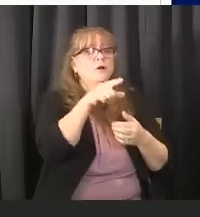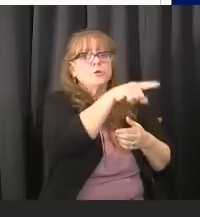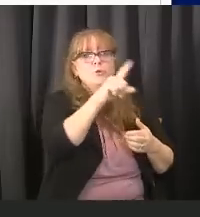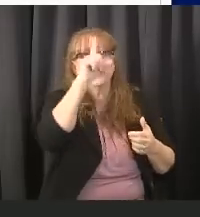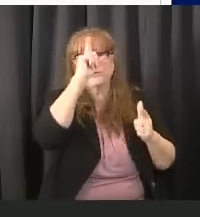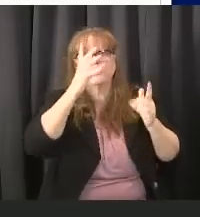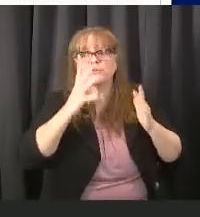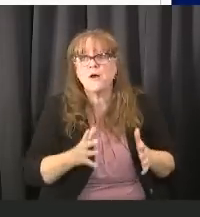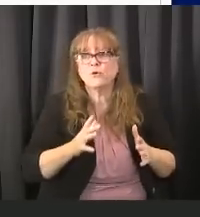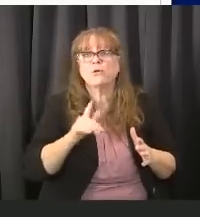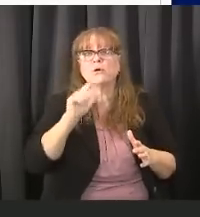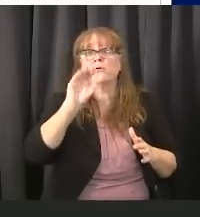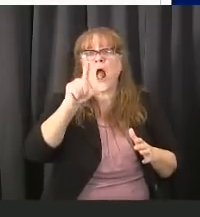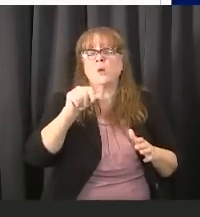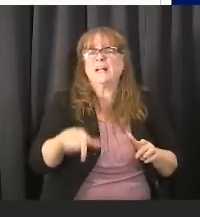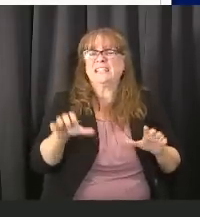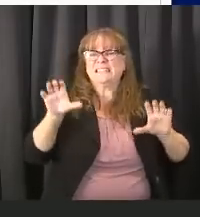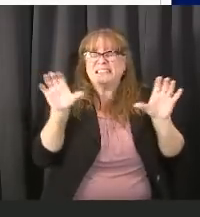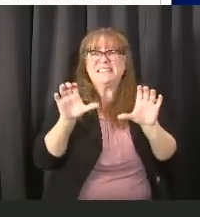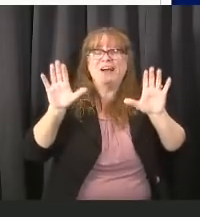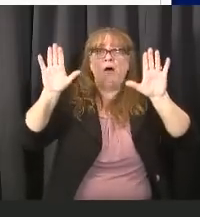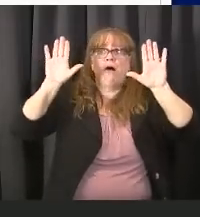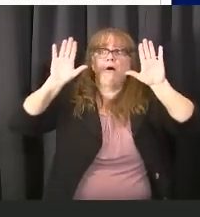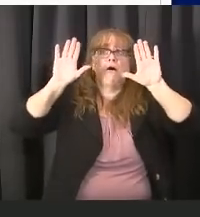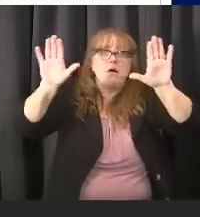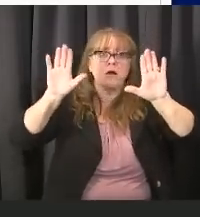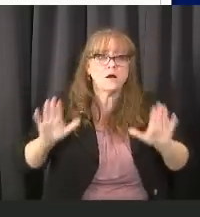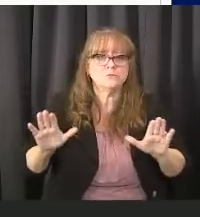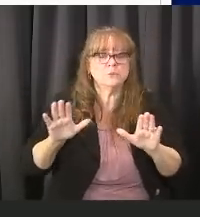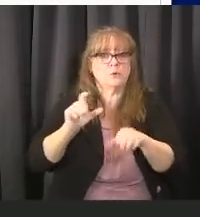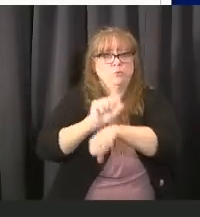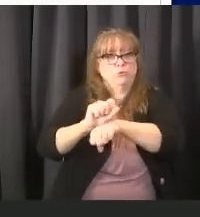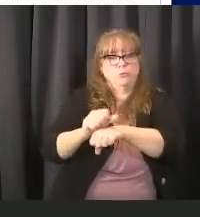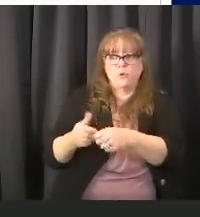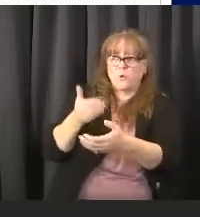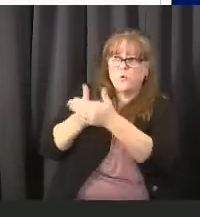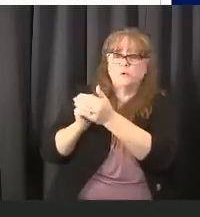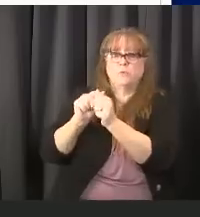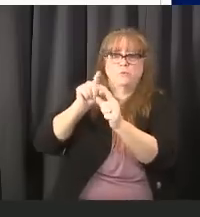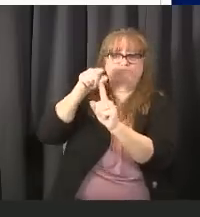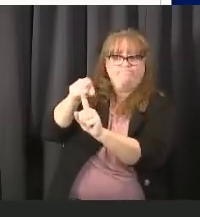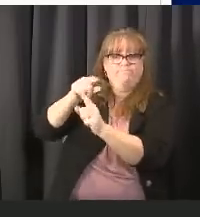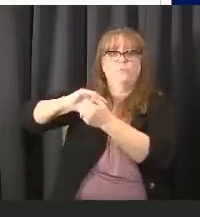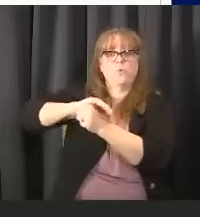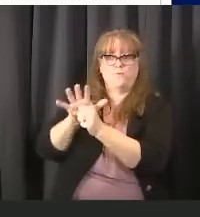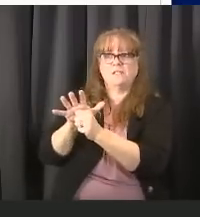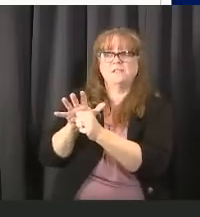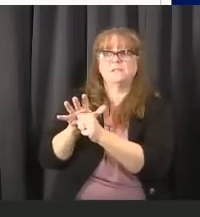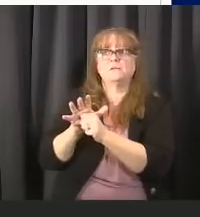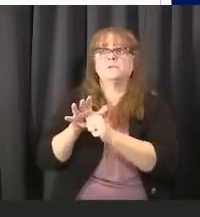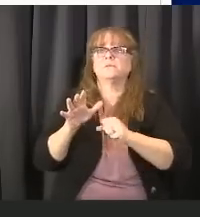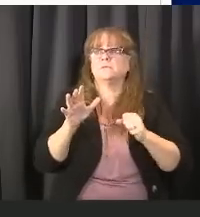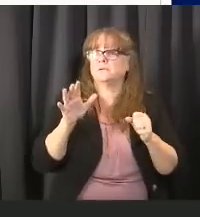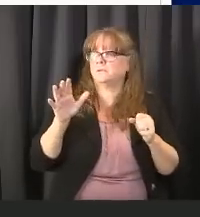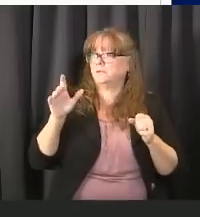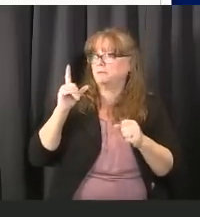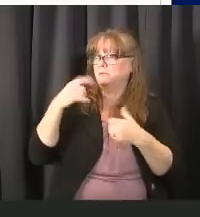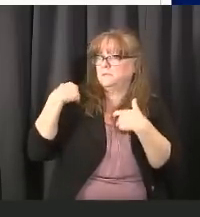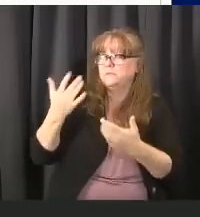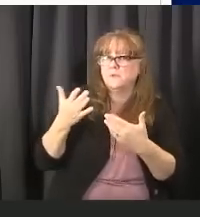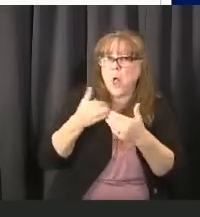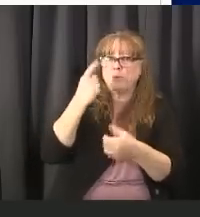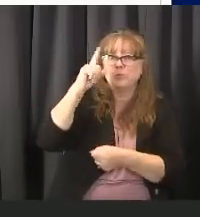really almost impossible for me to believe that a year ago or so, I took care of my first patient with COVID, and it's not something I will